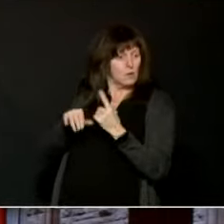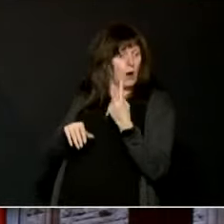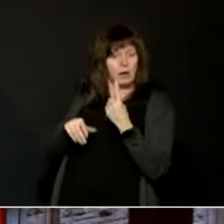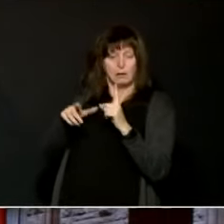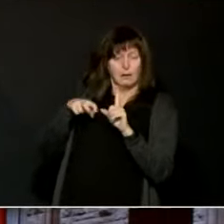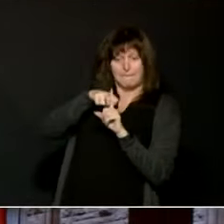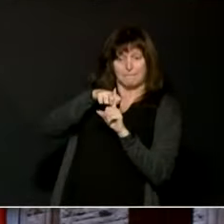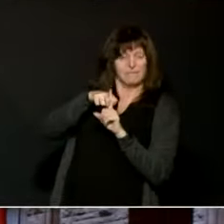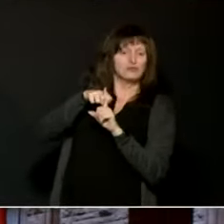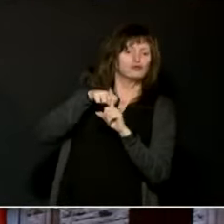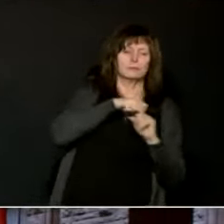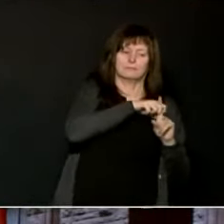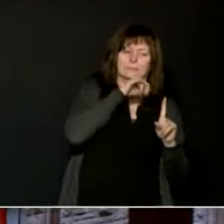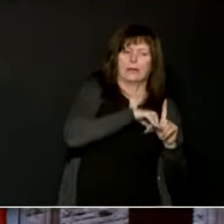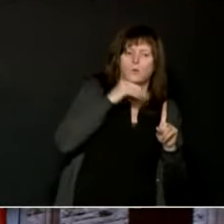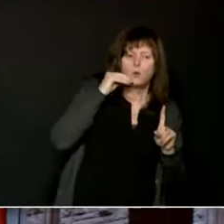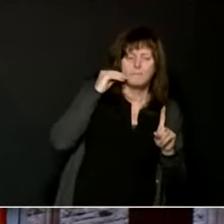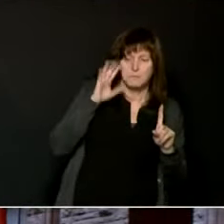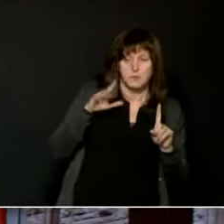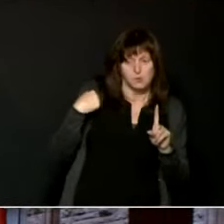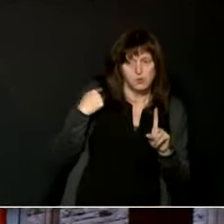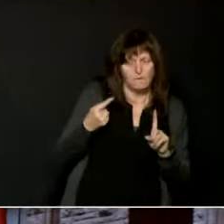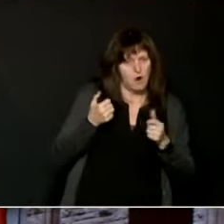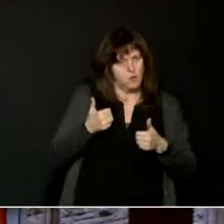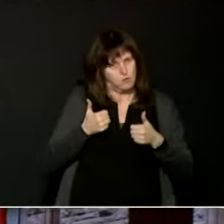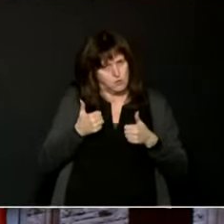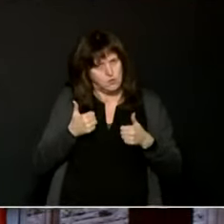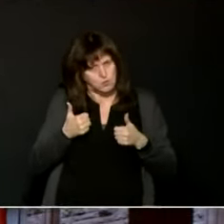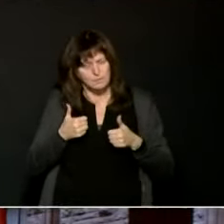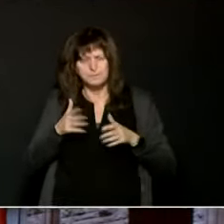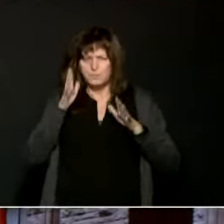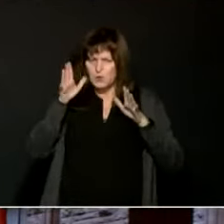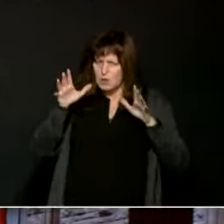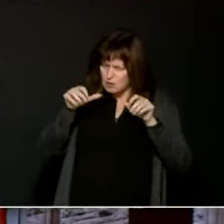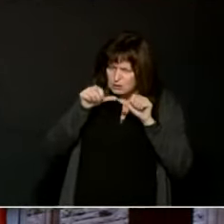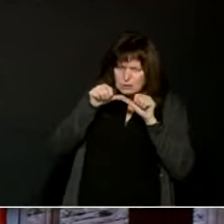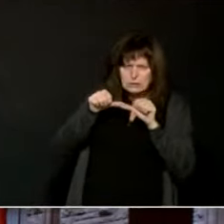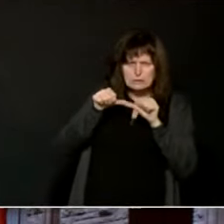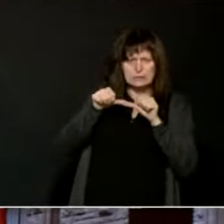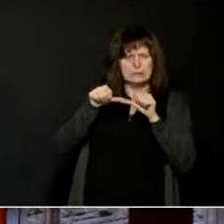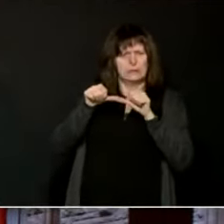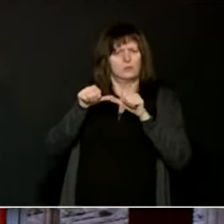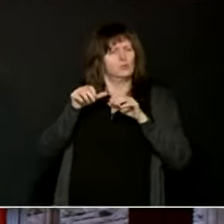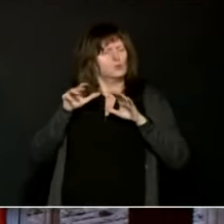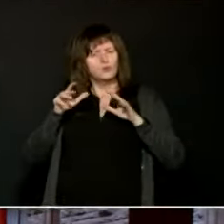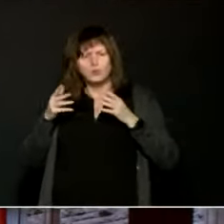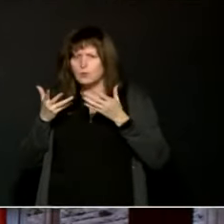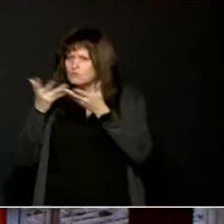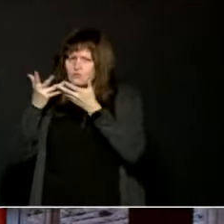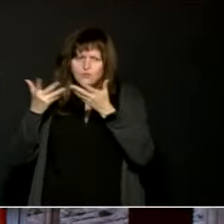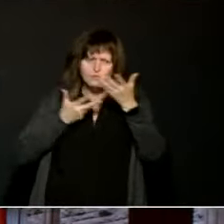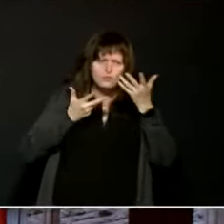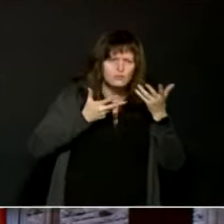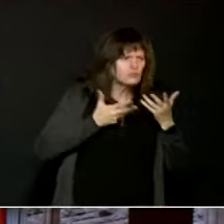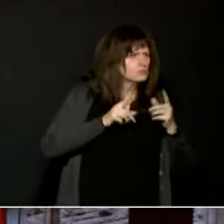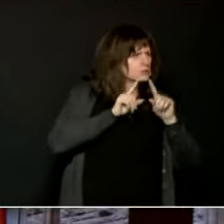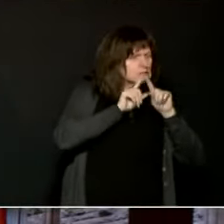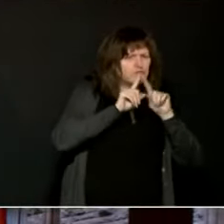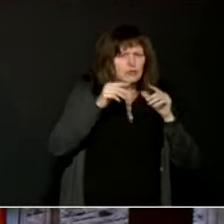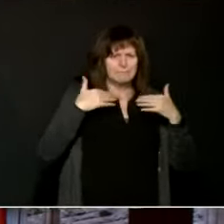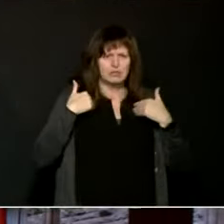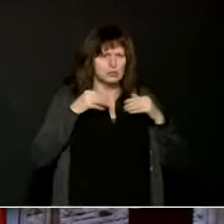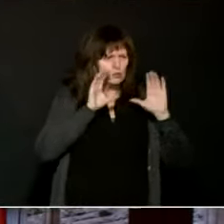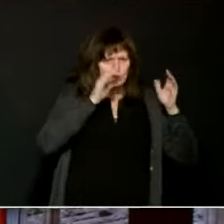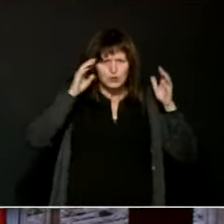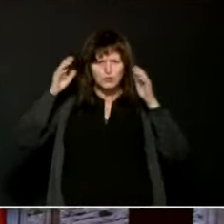with the Ministry of Education, in consultation with our minister and with Minister Lecce and that. But right now, our evidence shows us